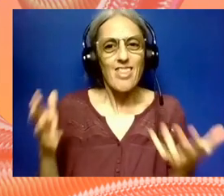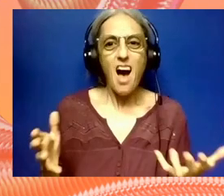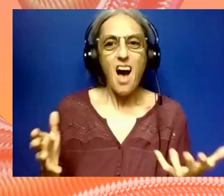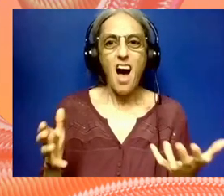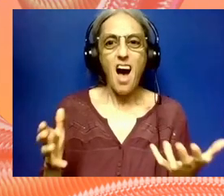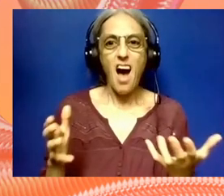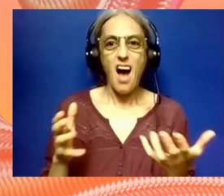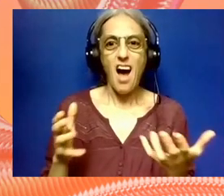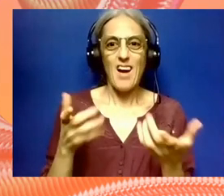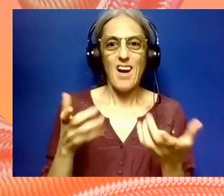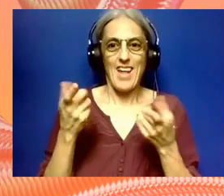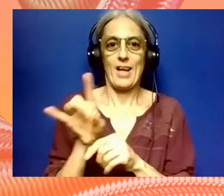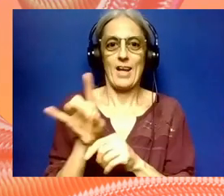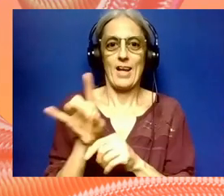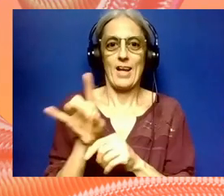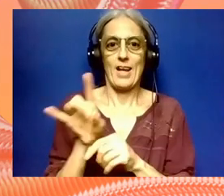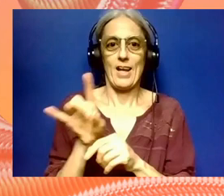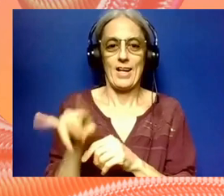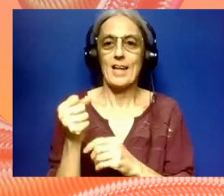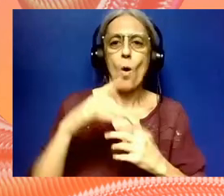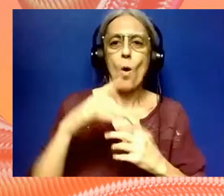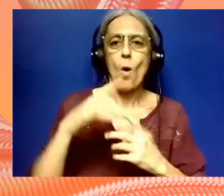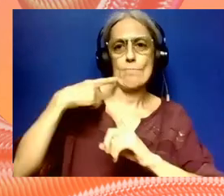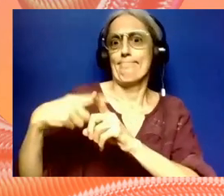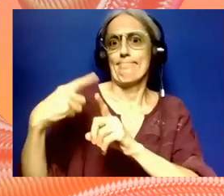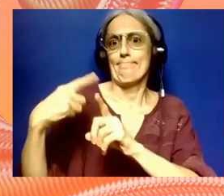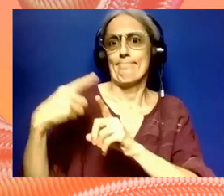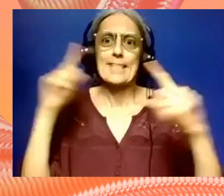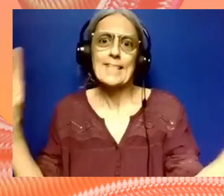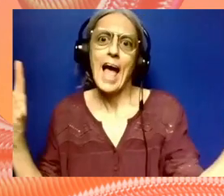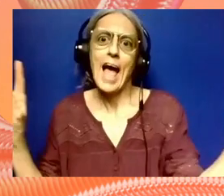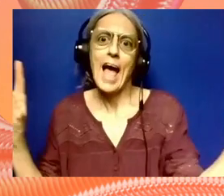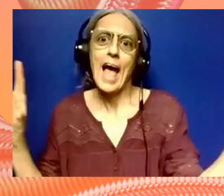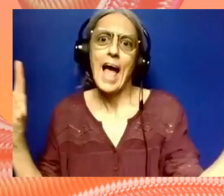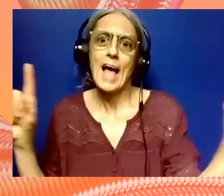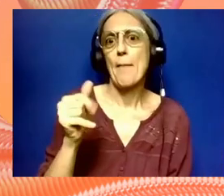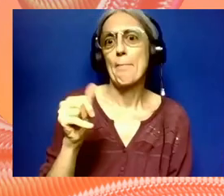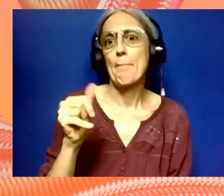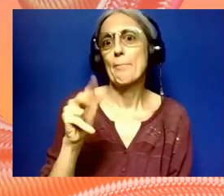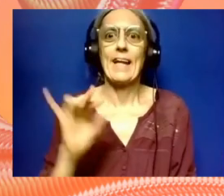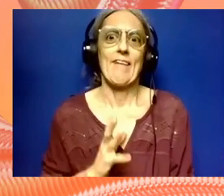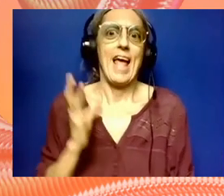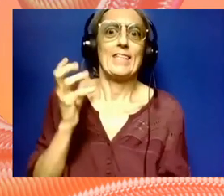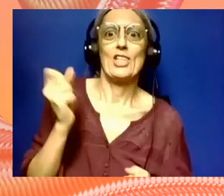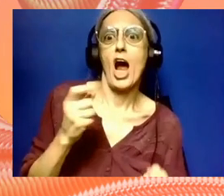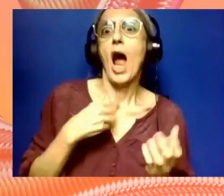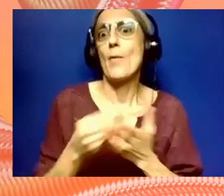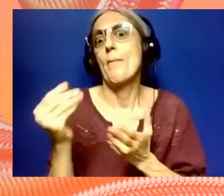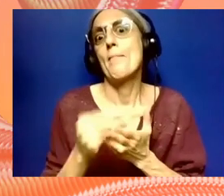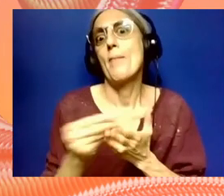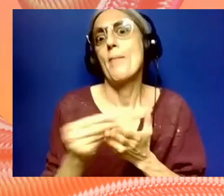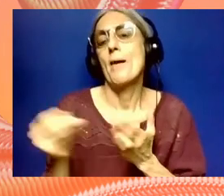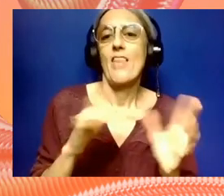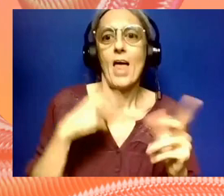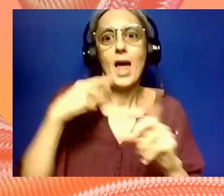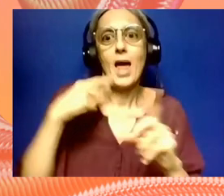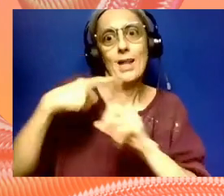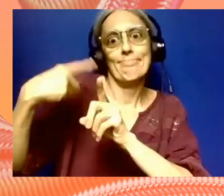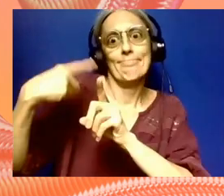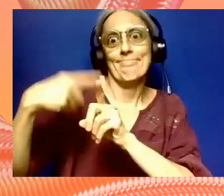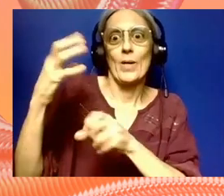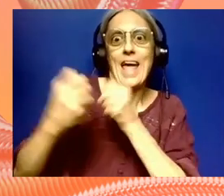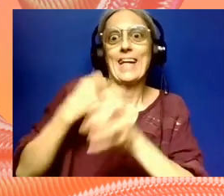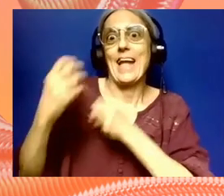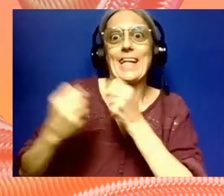and Lamborghinis. And like, I really kind of grew up in a lot of that. And then there was like all of the like